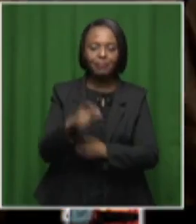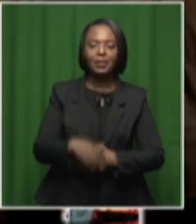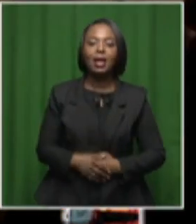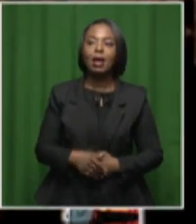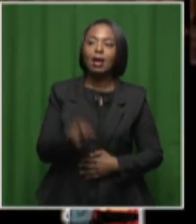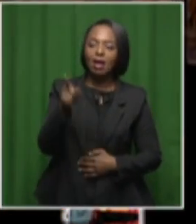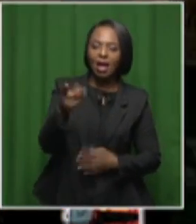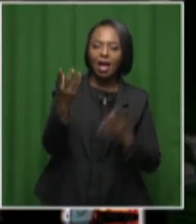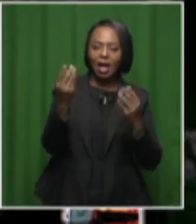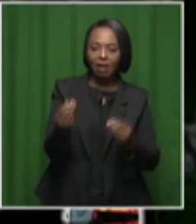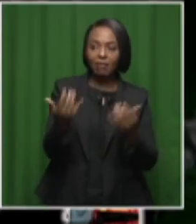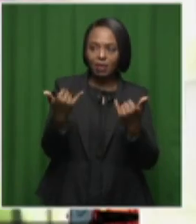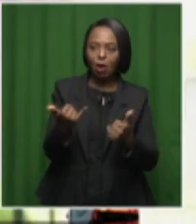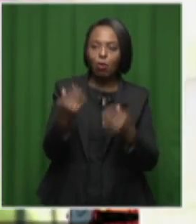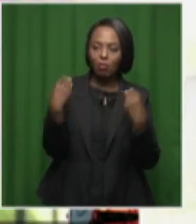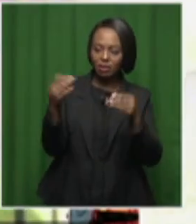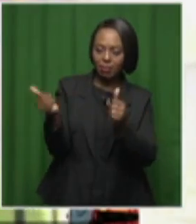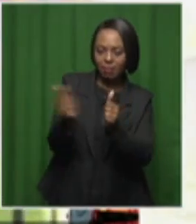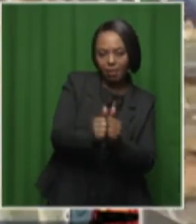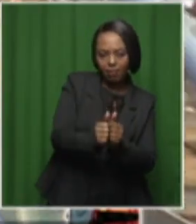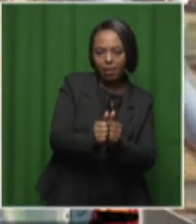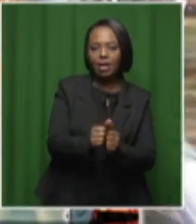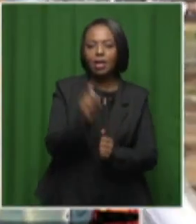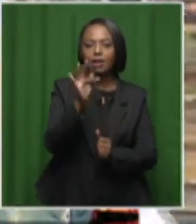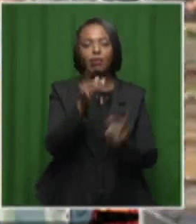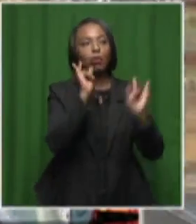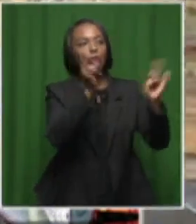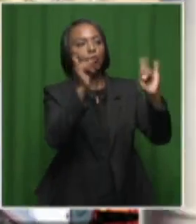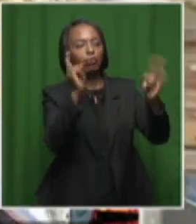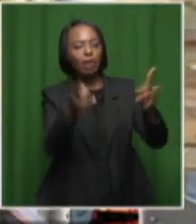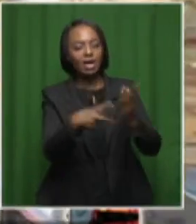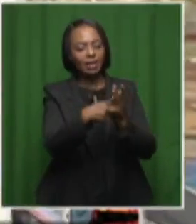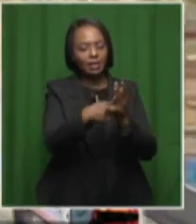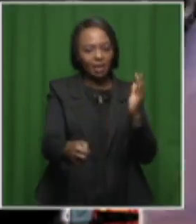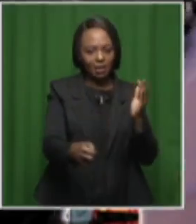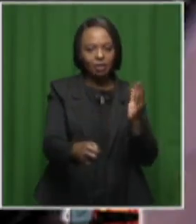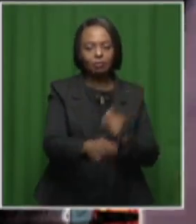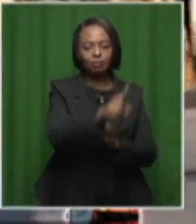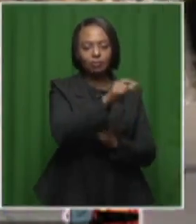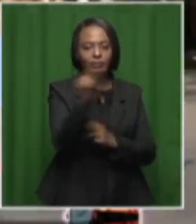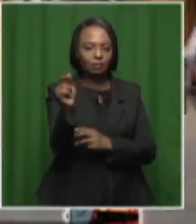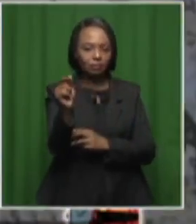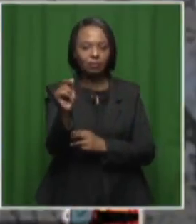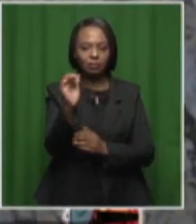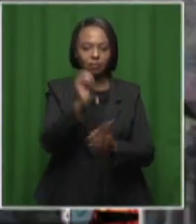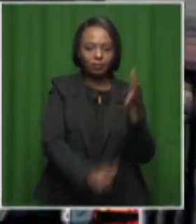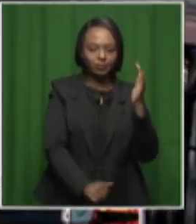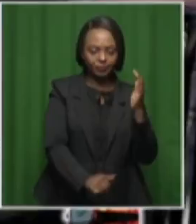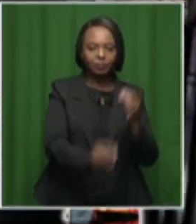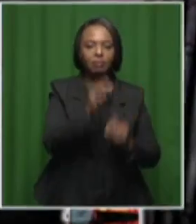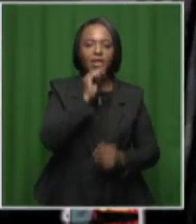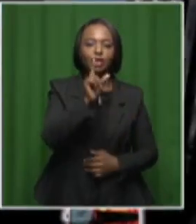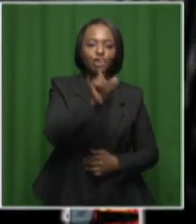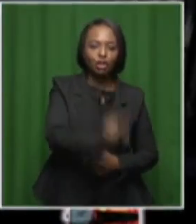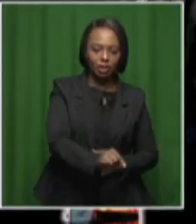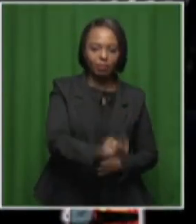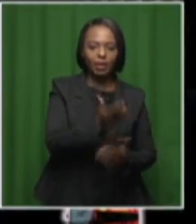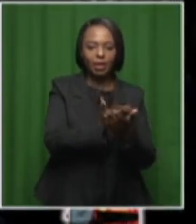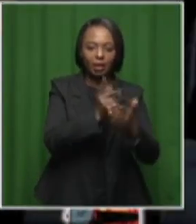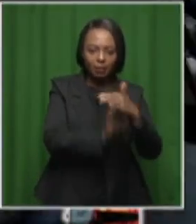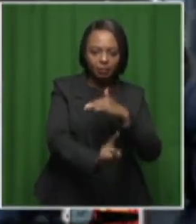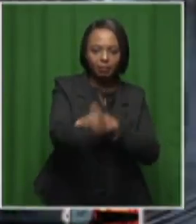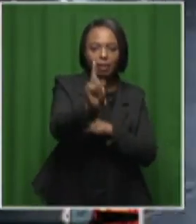we have a partnership. When you present your city sightseeing ticket, you get 100 Rand discount. So it makes it cheaper to go to the theme